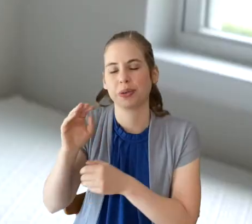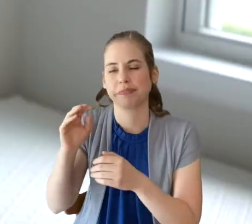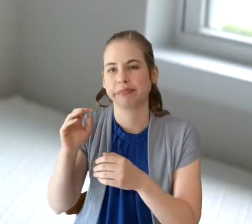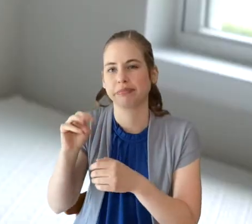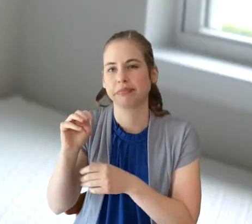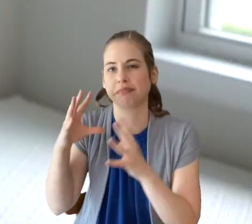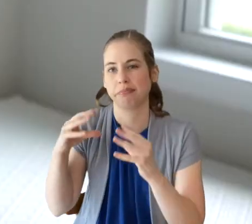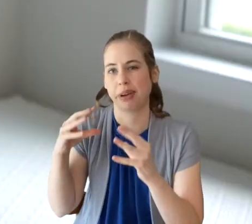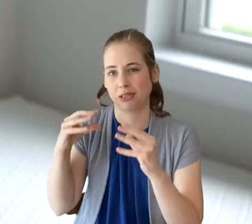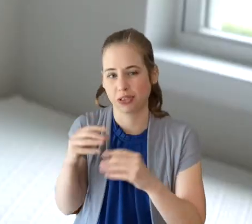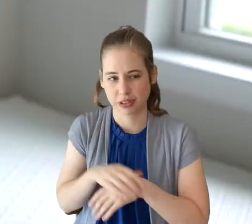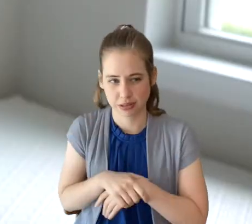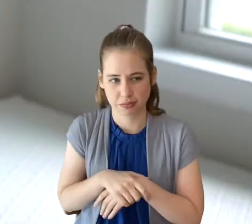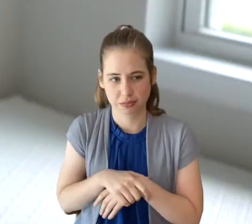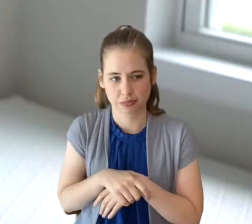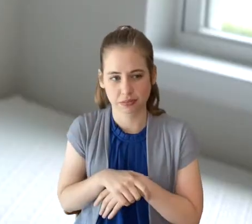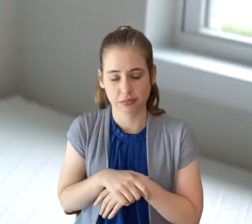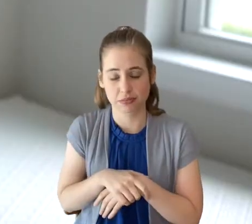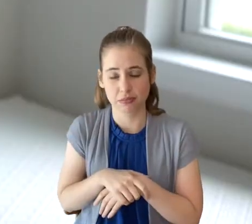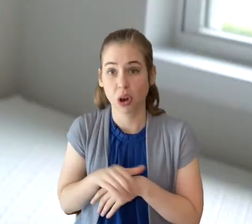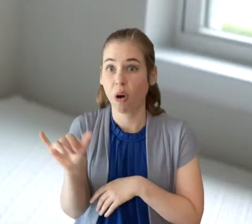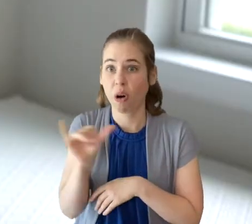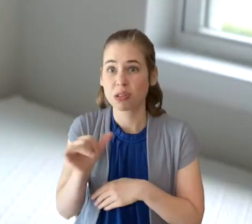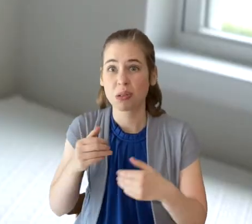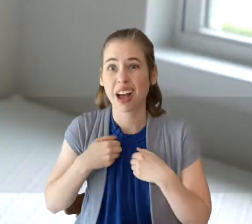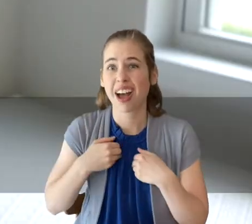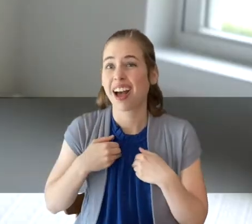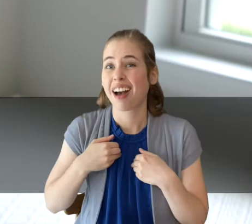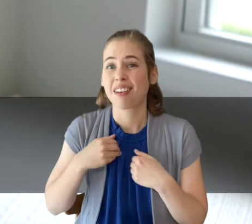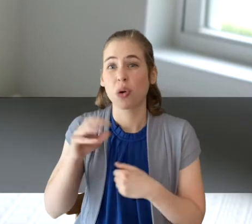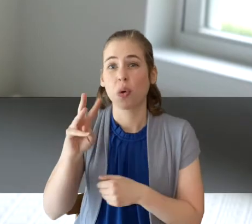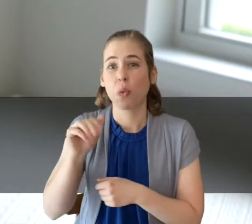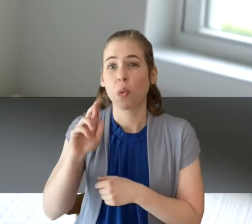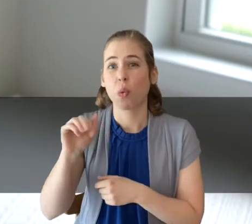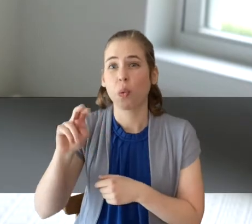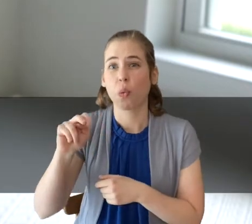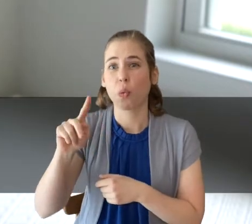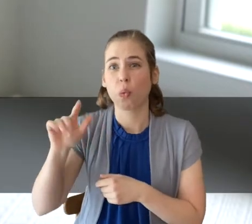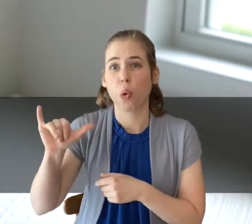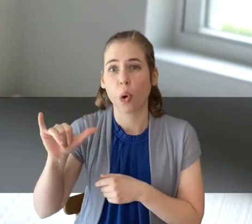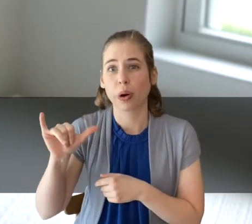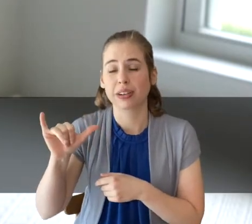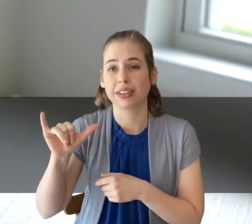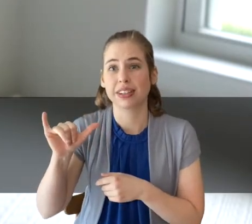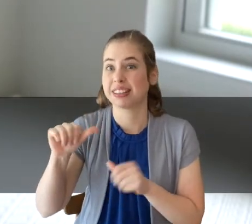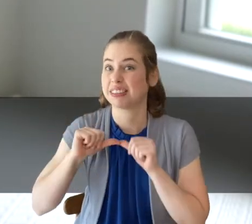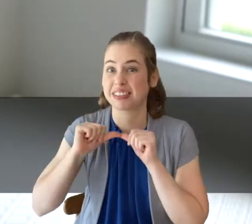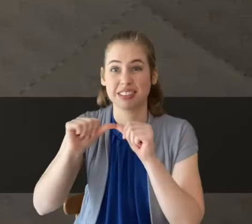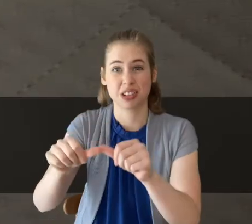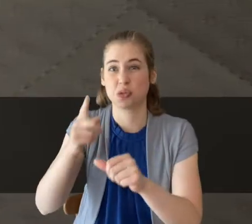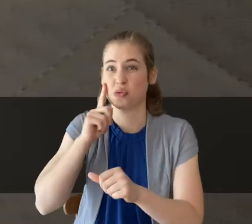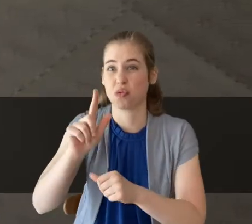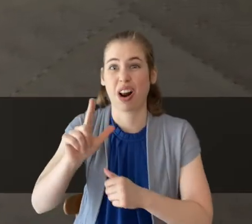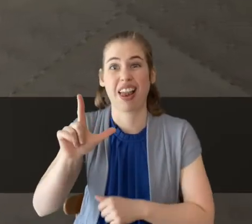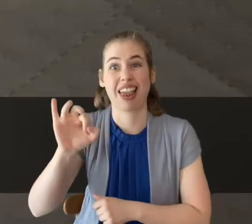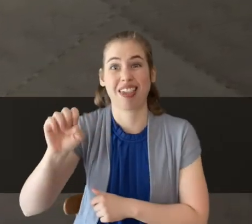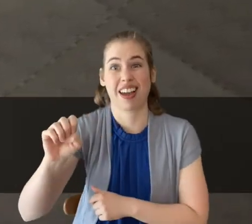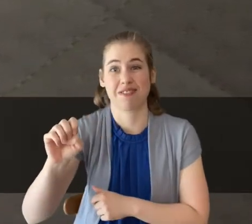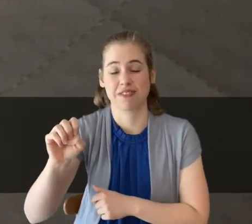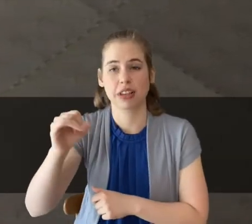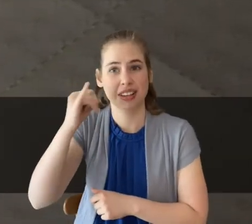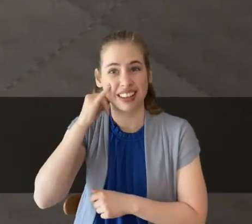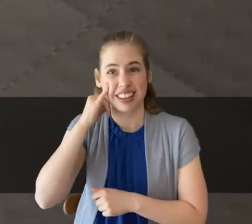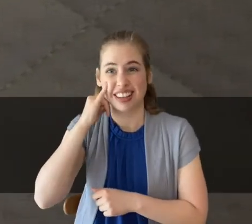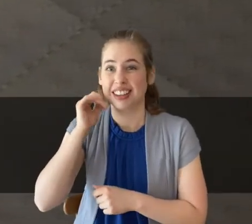So all WinkBed mattresses come with a full replacement lifetime warranty, as in forever. If at any time the